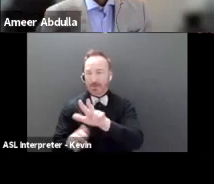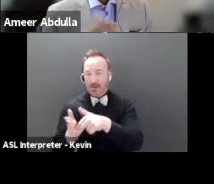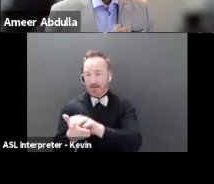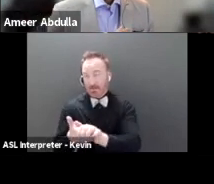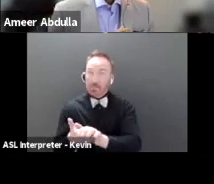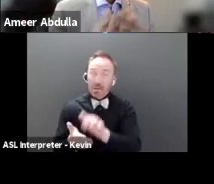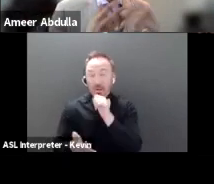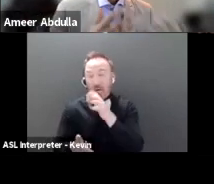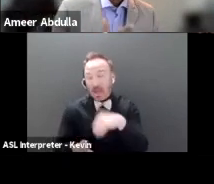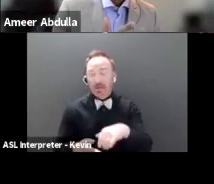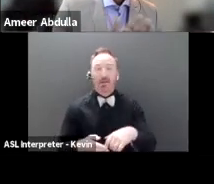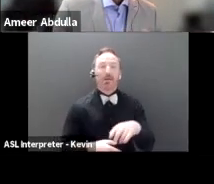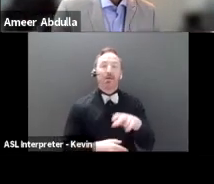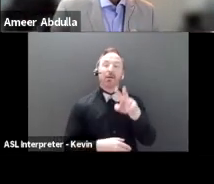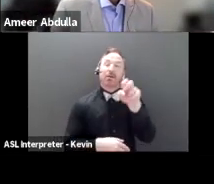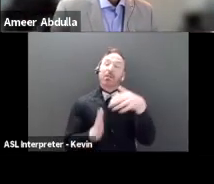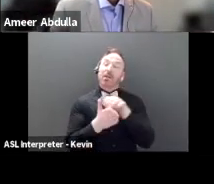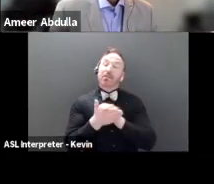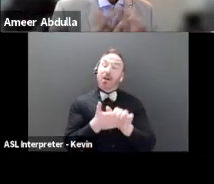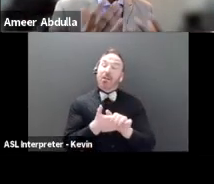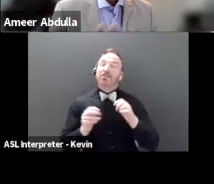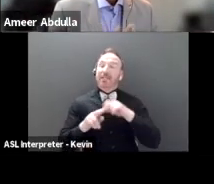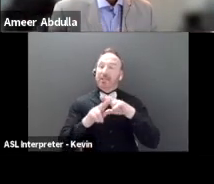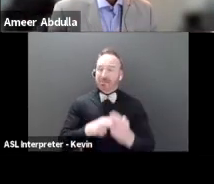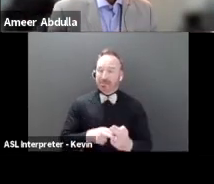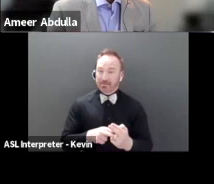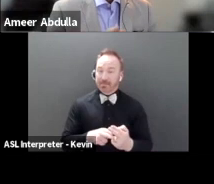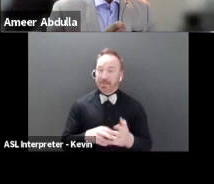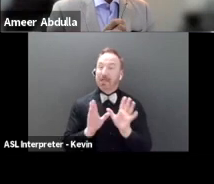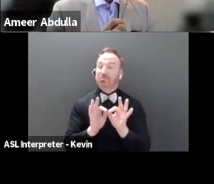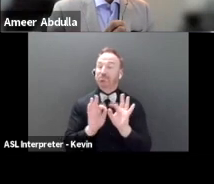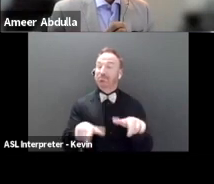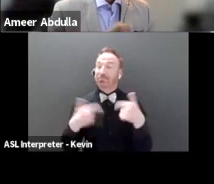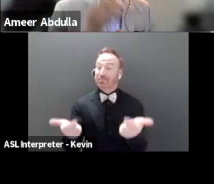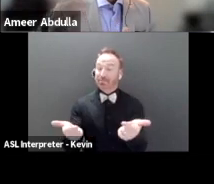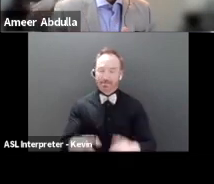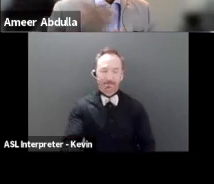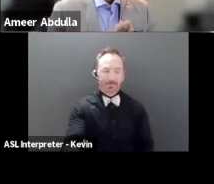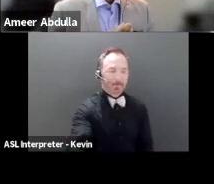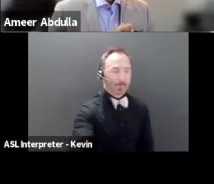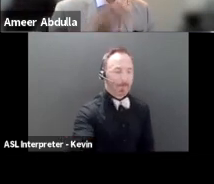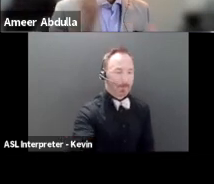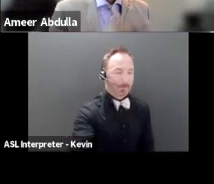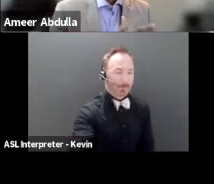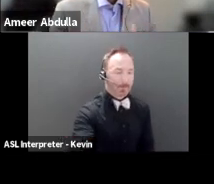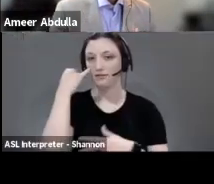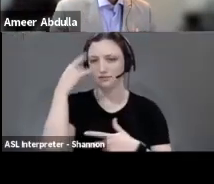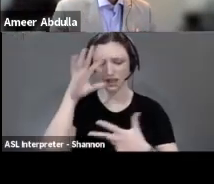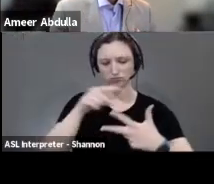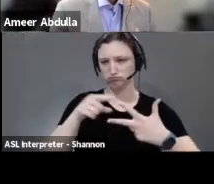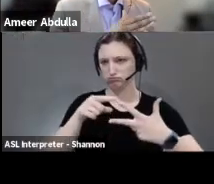with $200,000, ended with $173,000. Okay, option number two. If you did option number two,